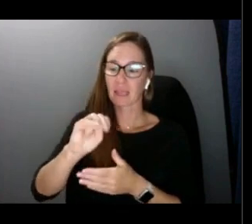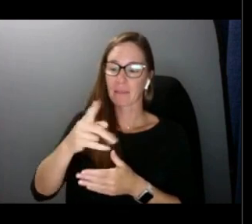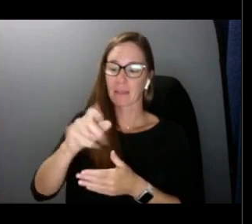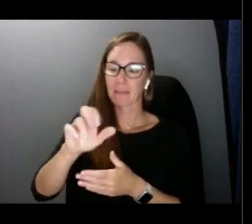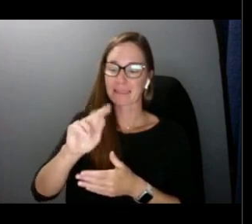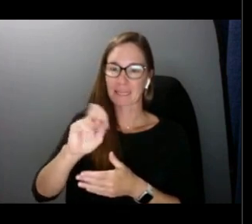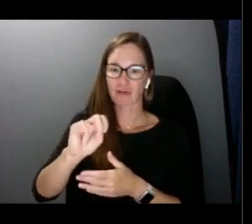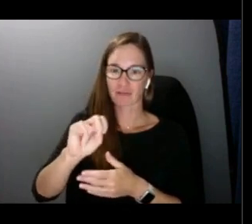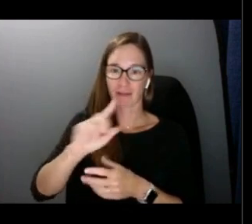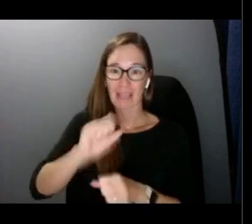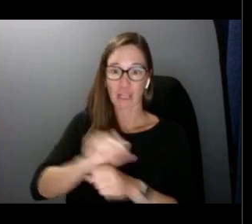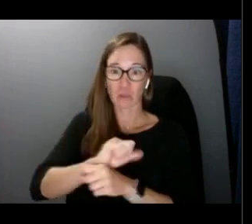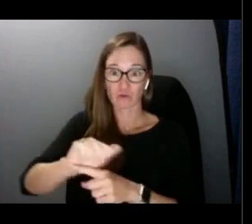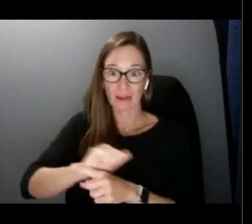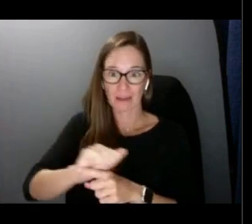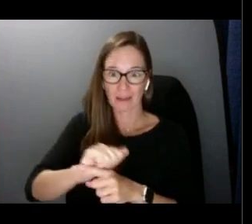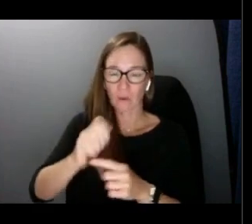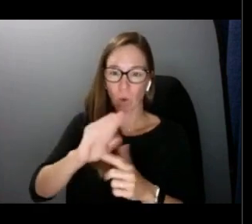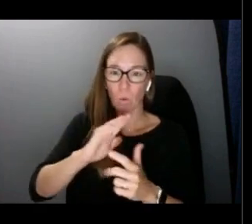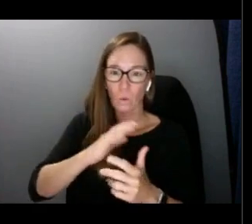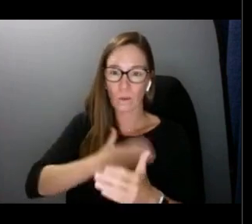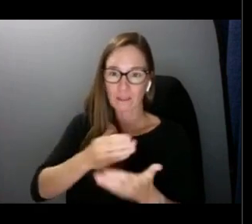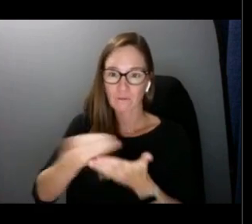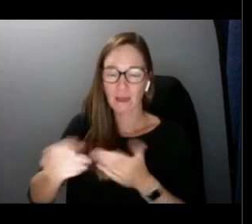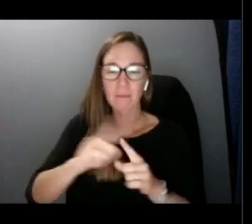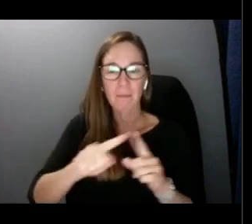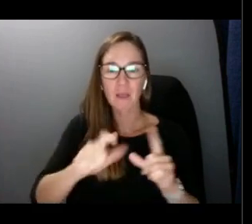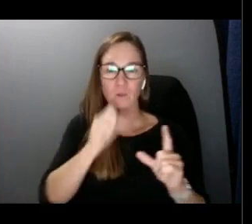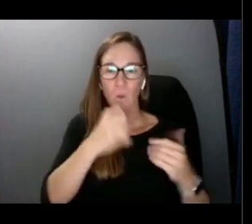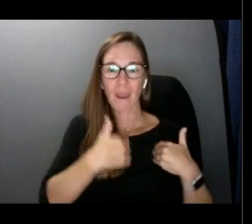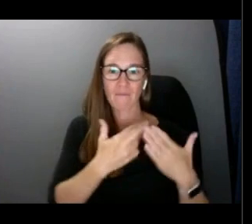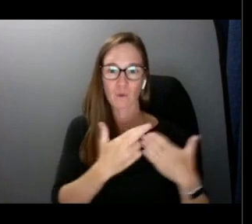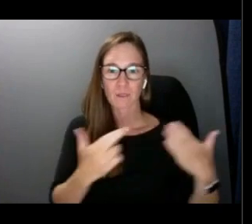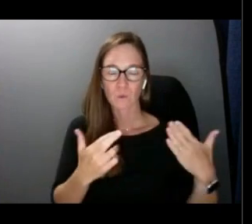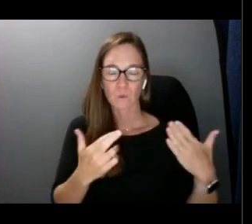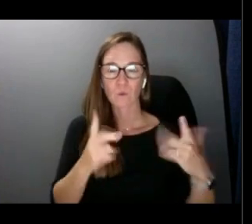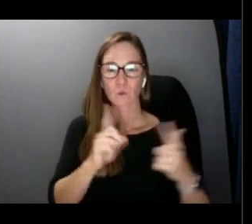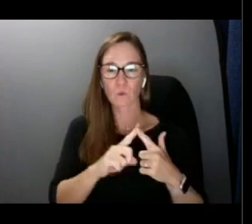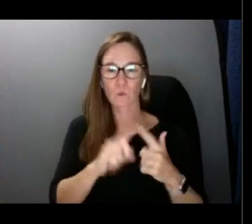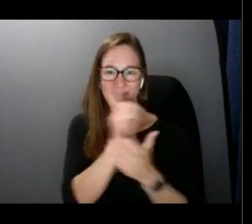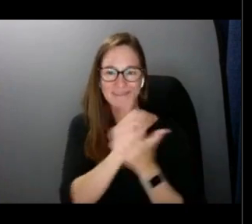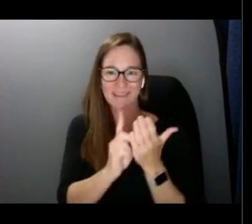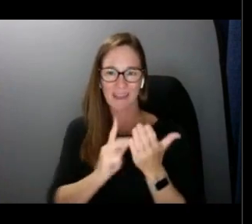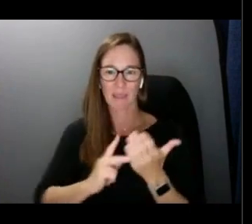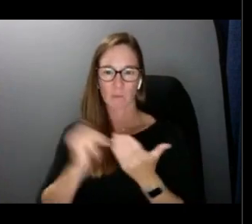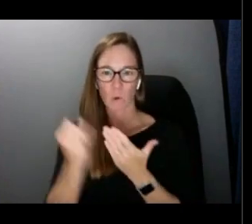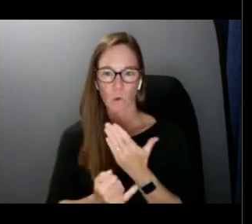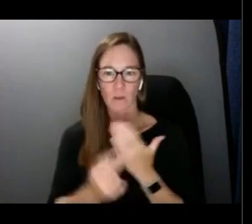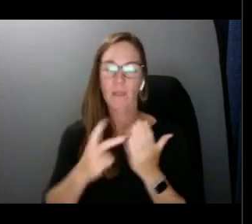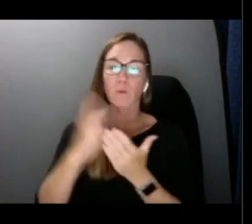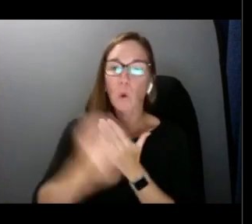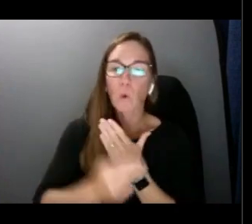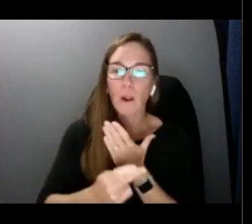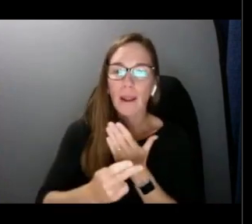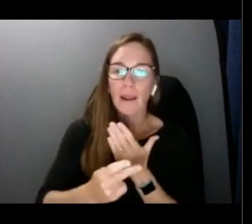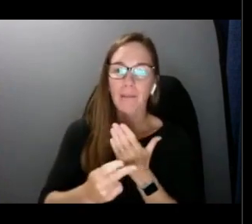actual training, but for whatever reason, you don't have the resources to design the program